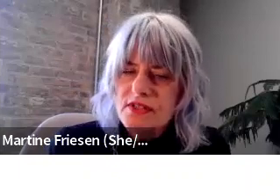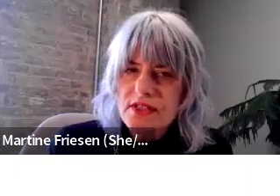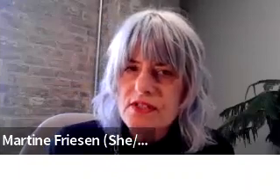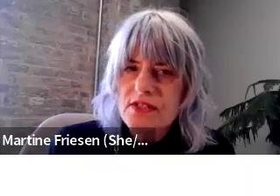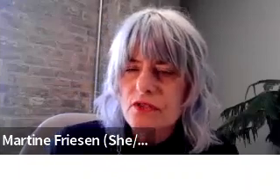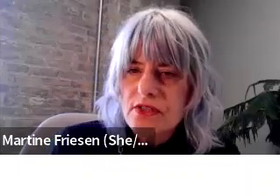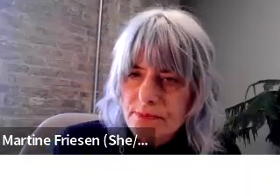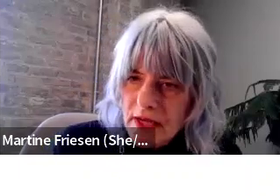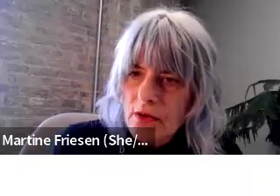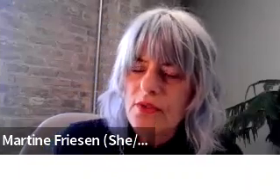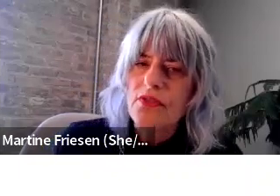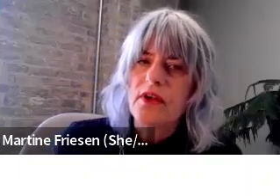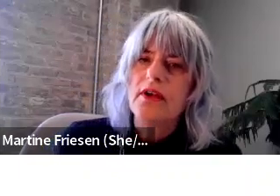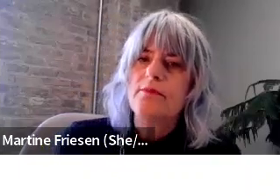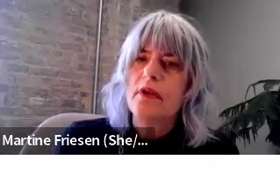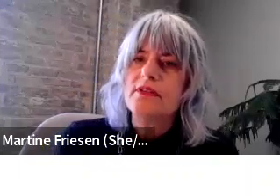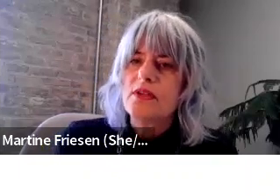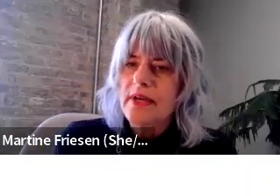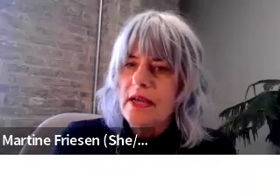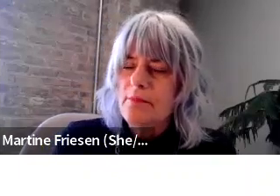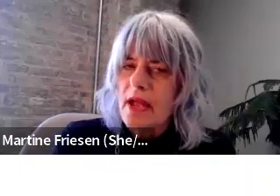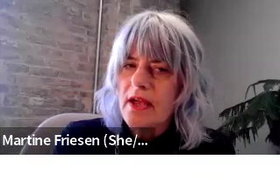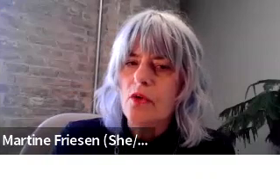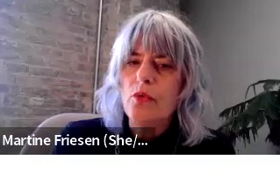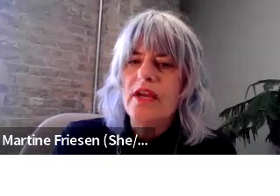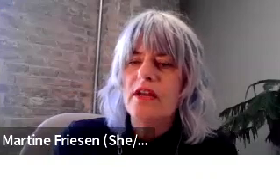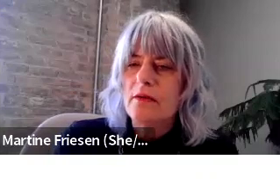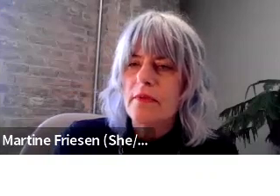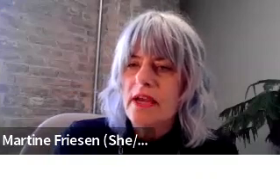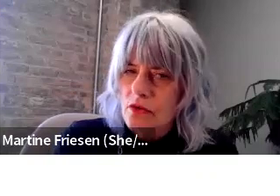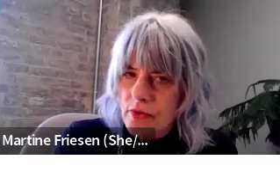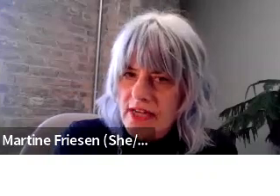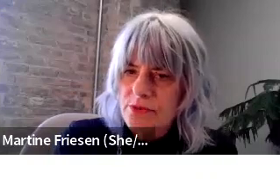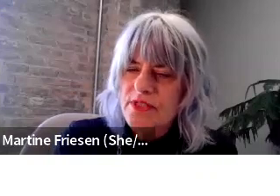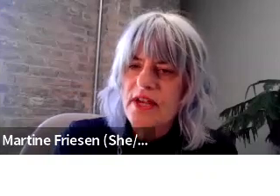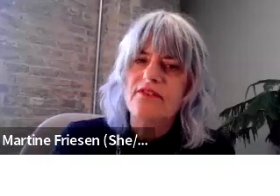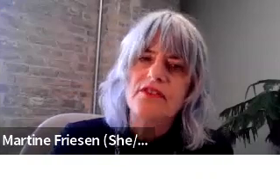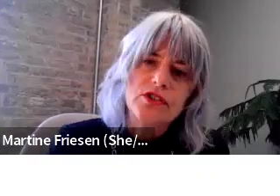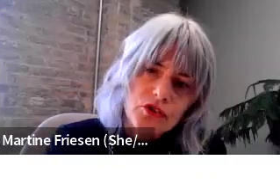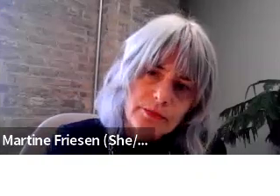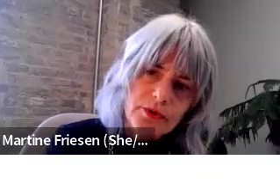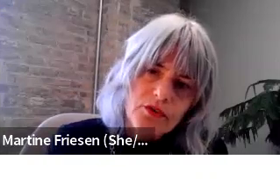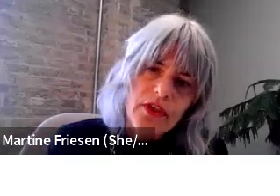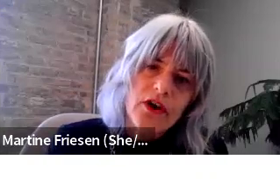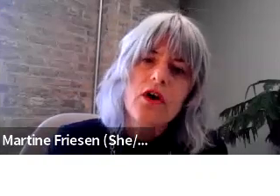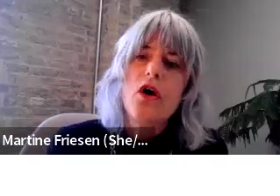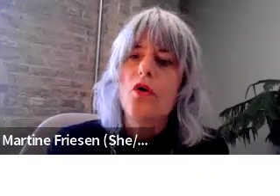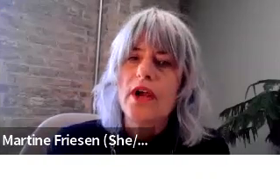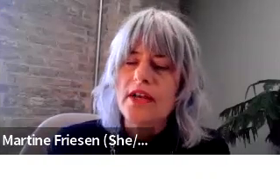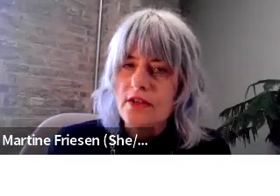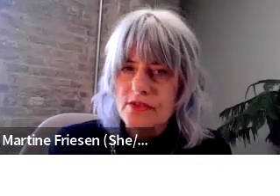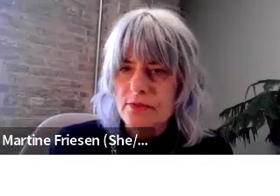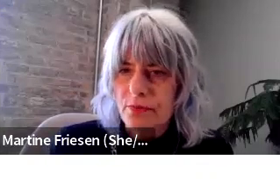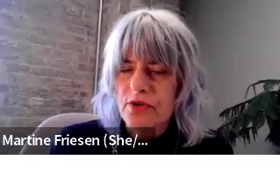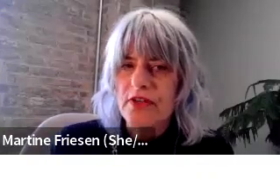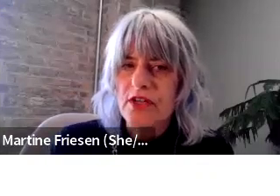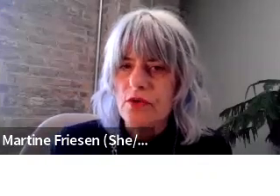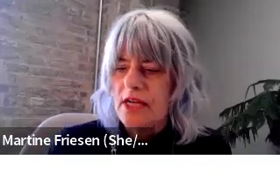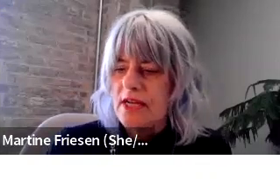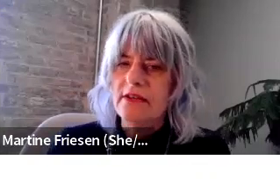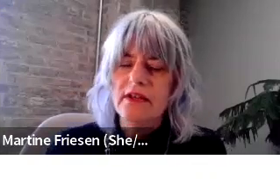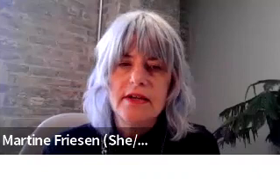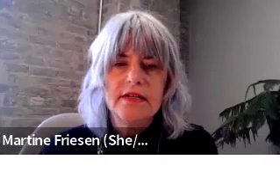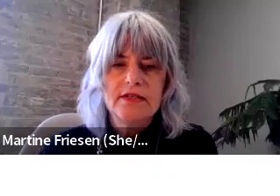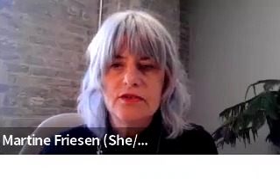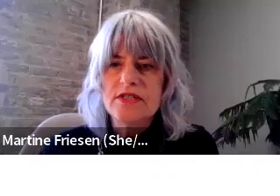require assistance to speak with somebody at MAC, we can make an arrangement to have an interpreter there or any other support that